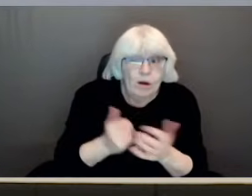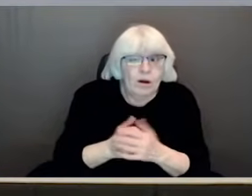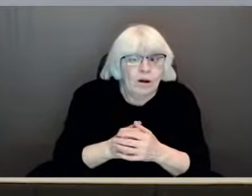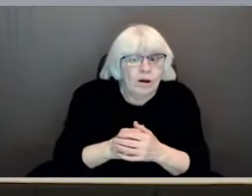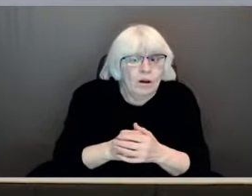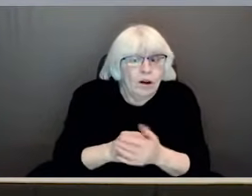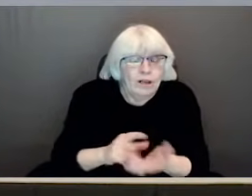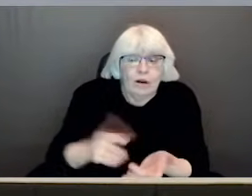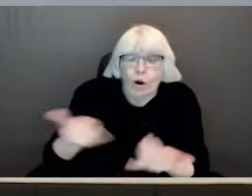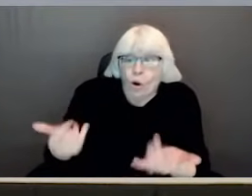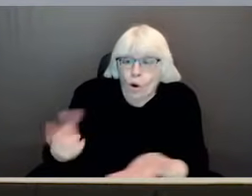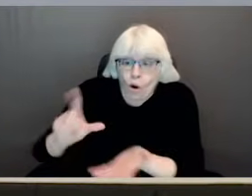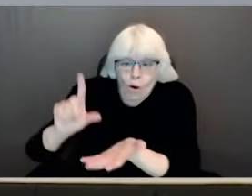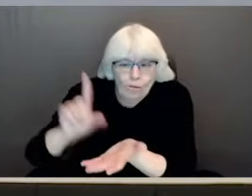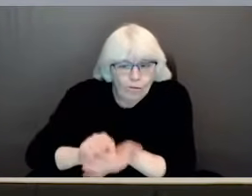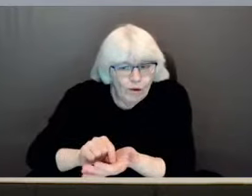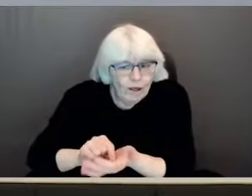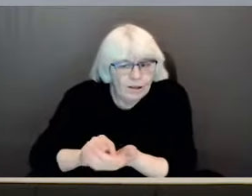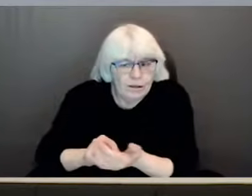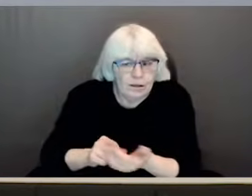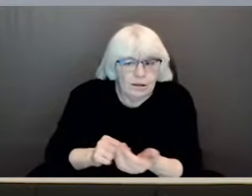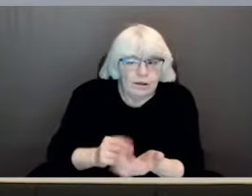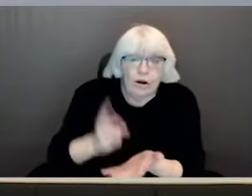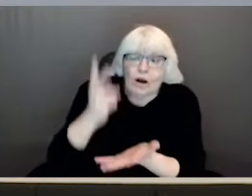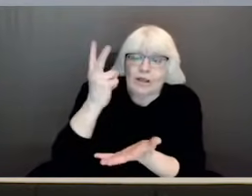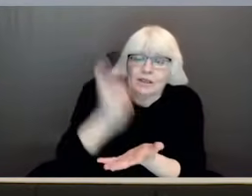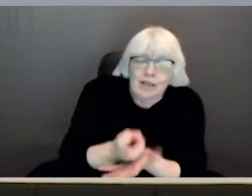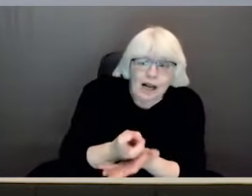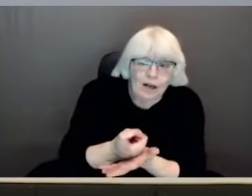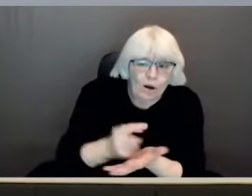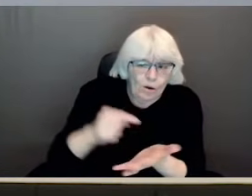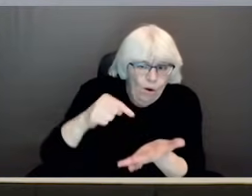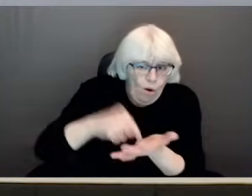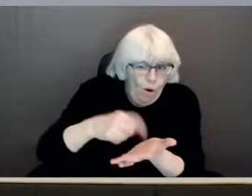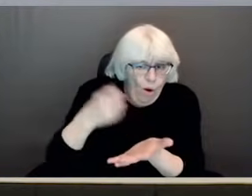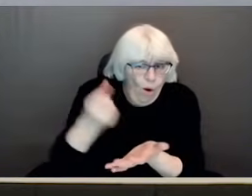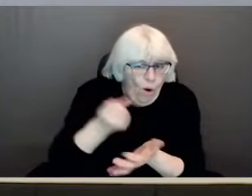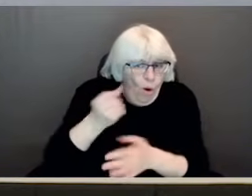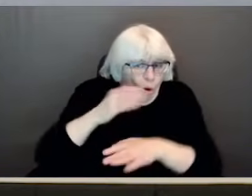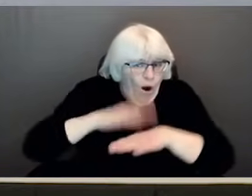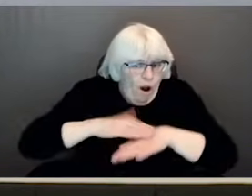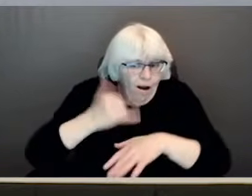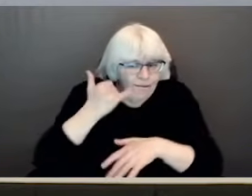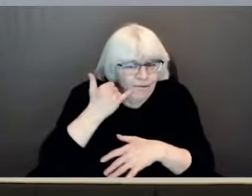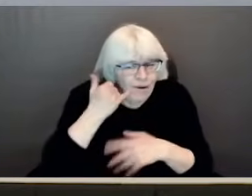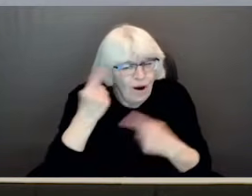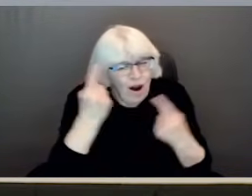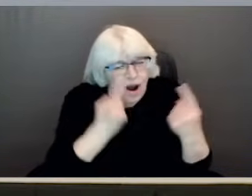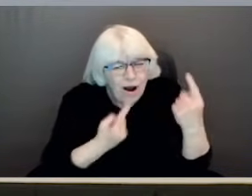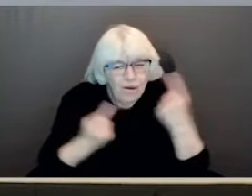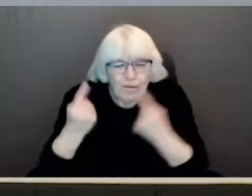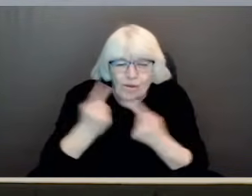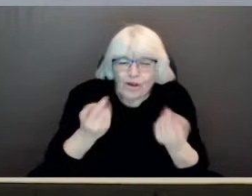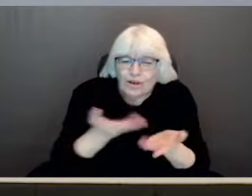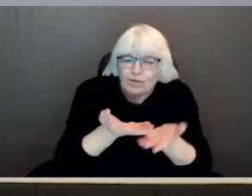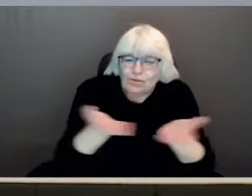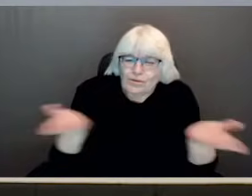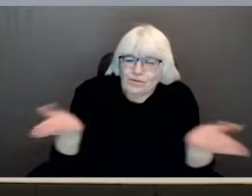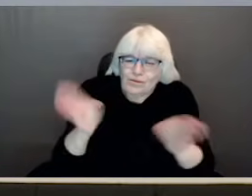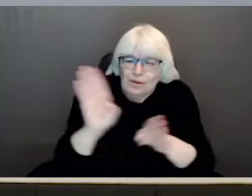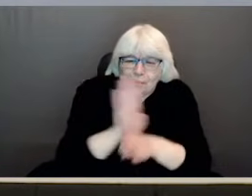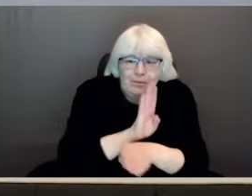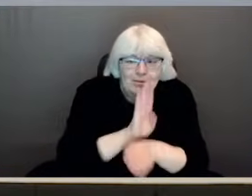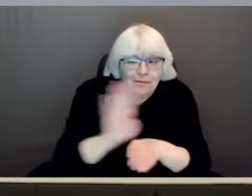and maybe some of the preparedness that businesses are going through right now to get ready for that? Hi, Louise. Welcome